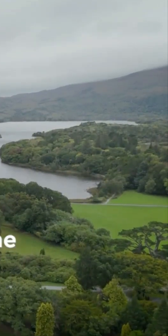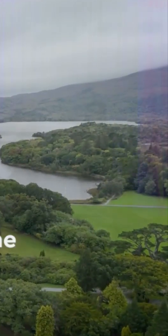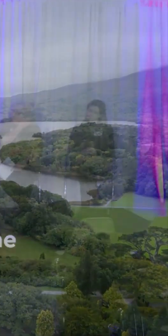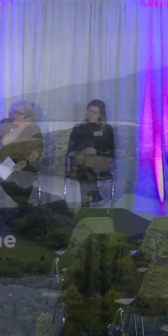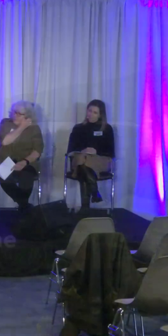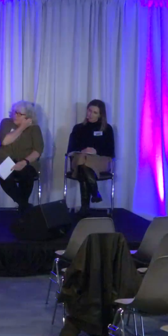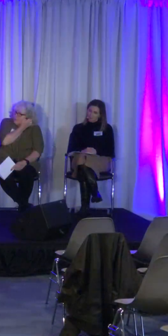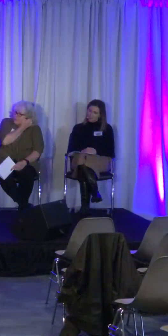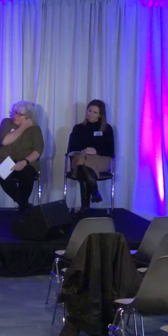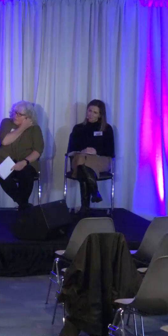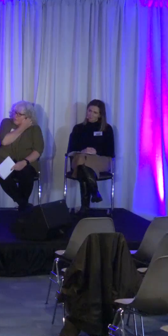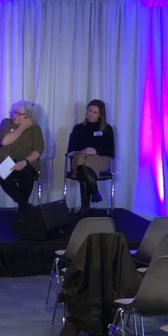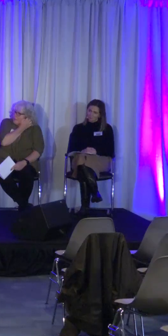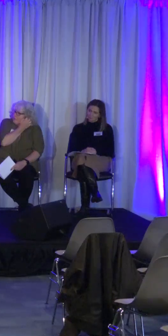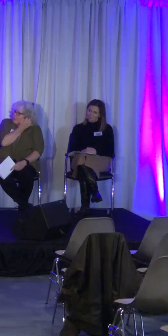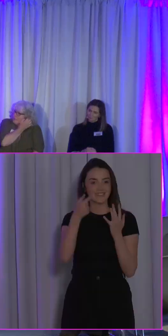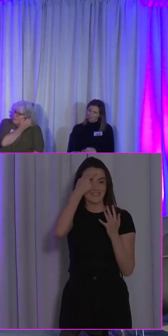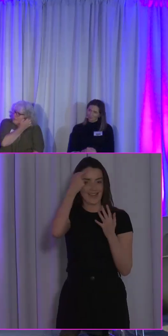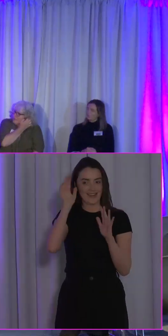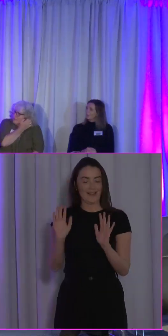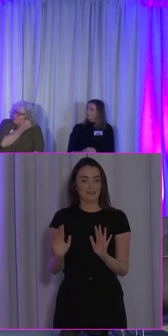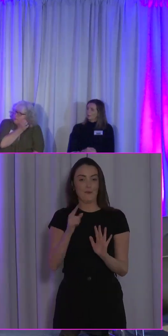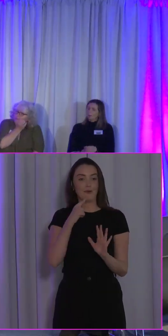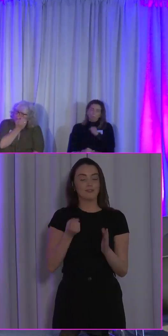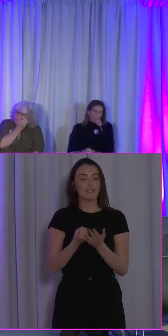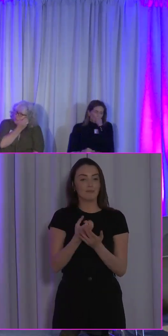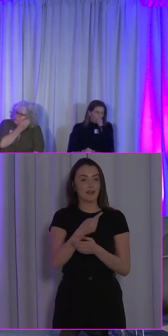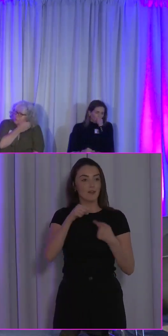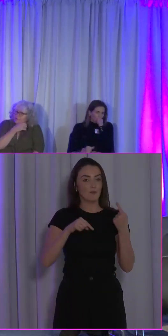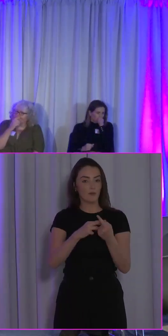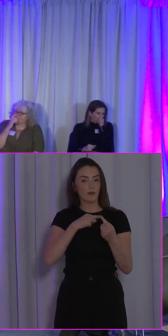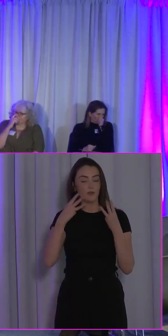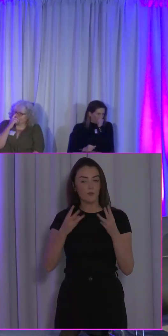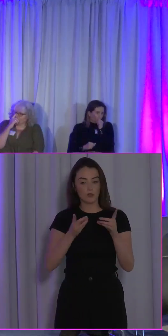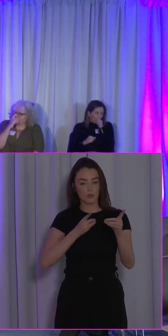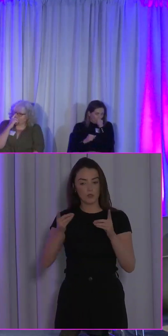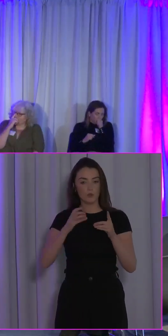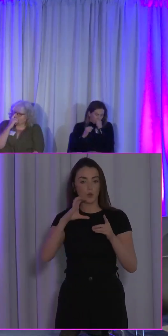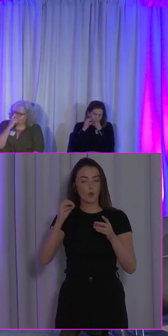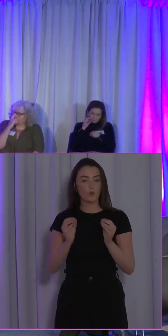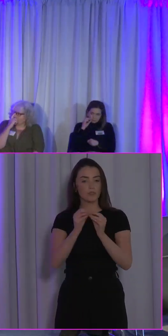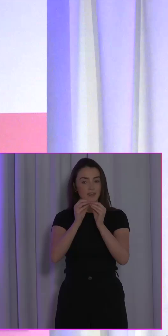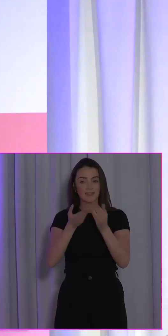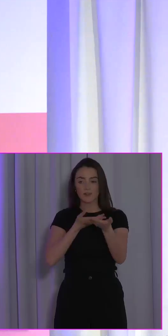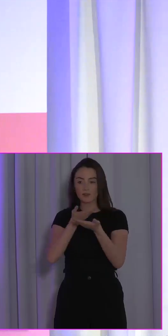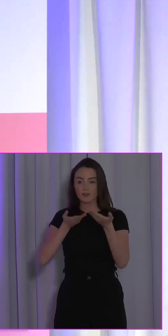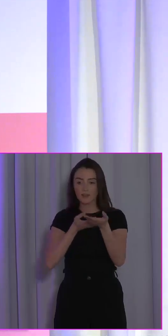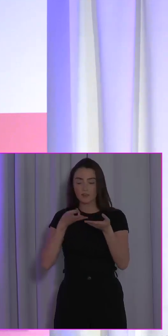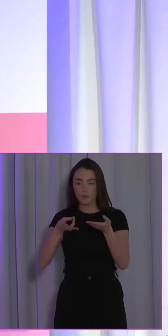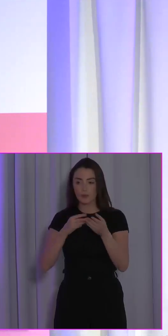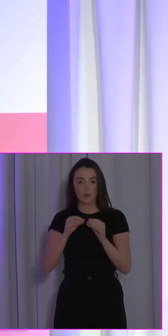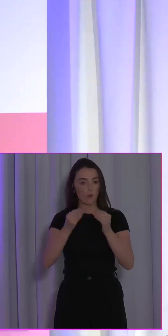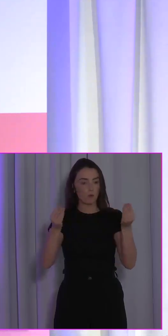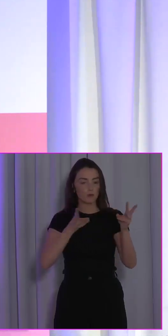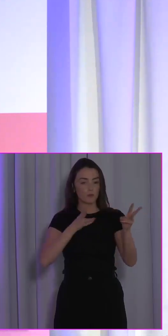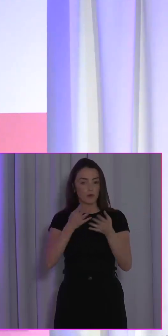So just to summarise, I have 6 seconds left just to explain that we really want to do this in a co-designed consultation way, and we're very open